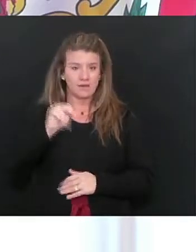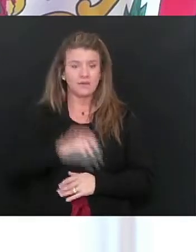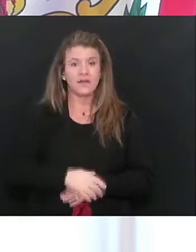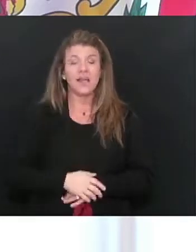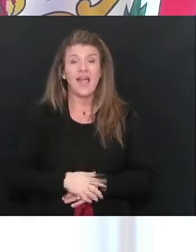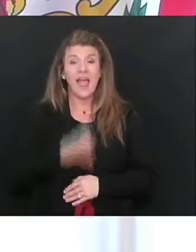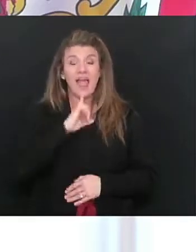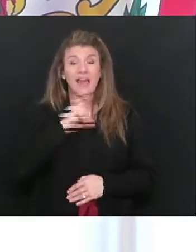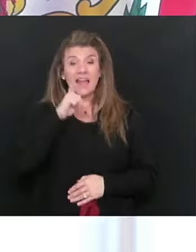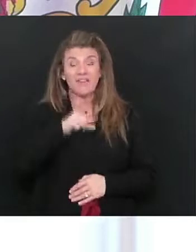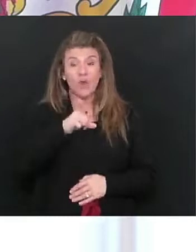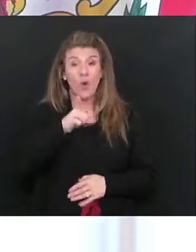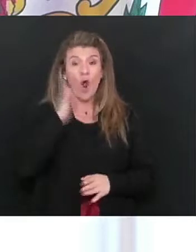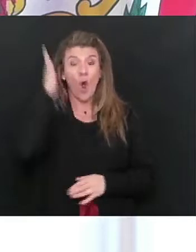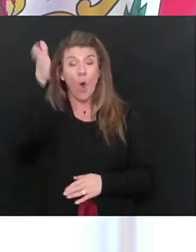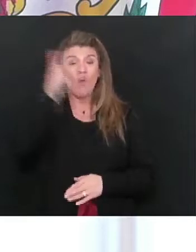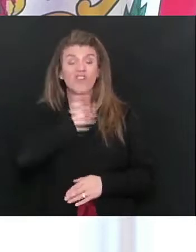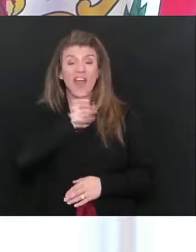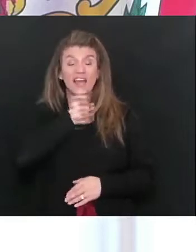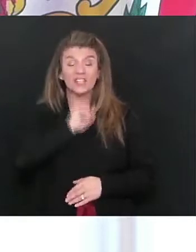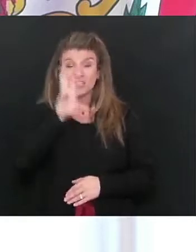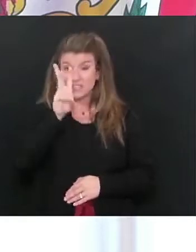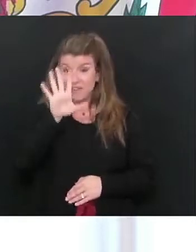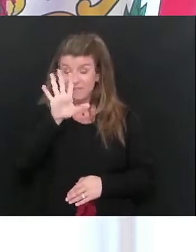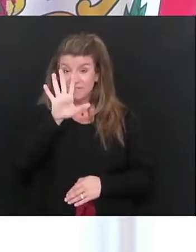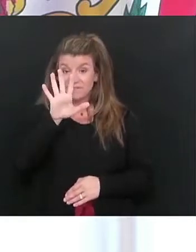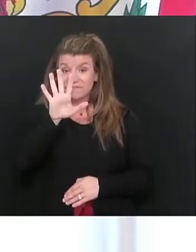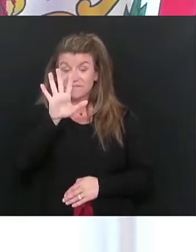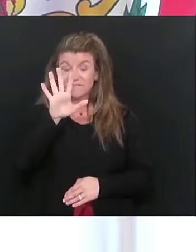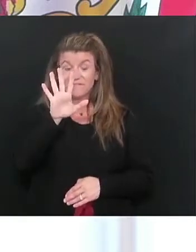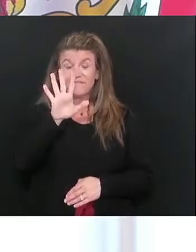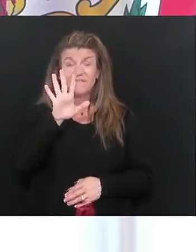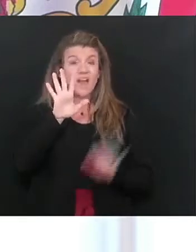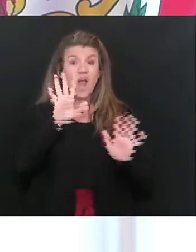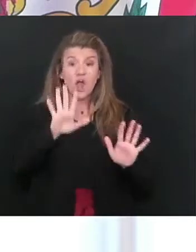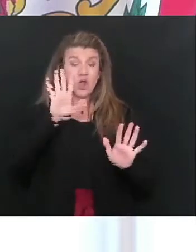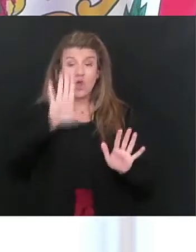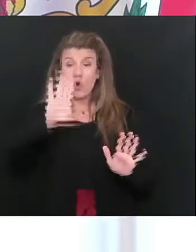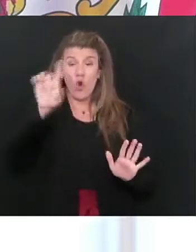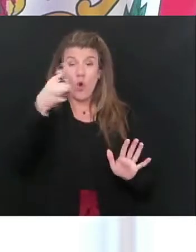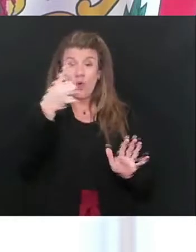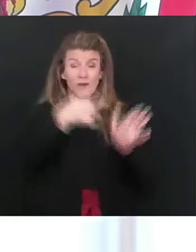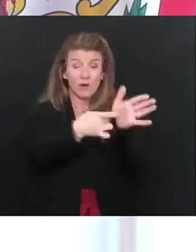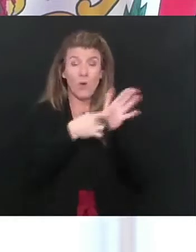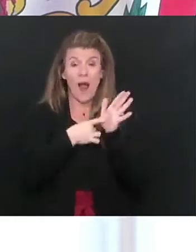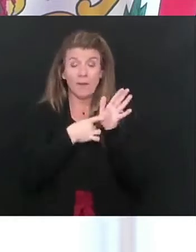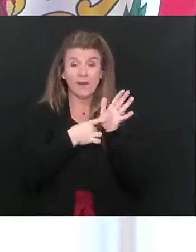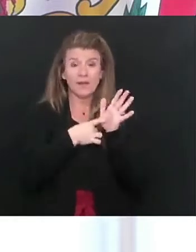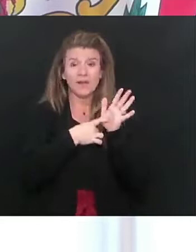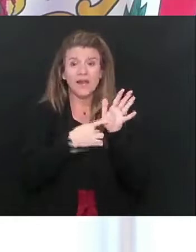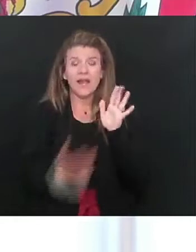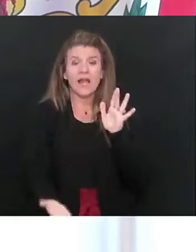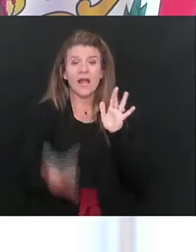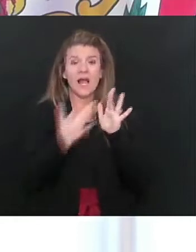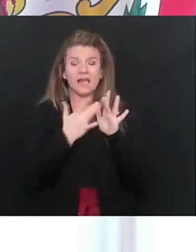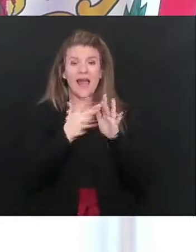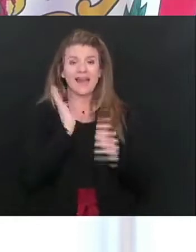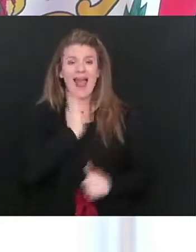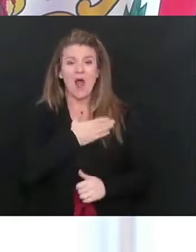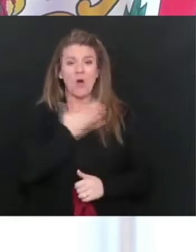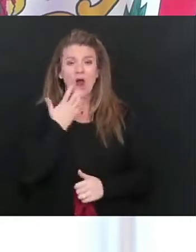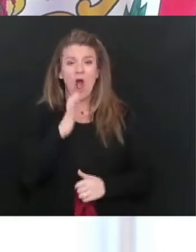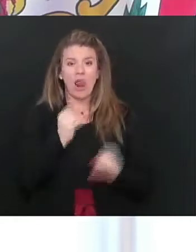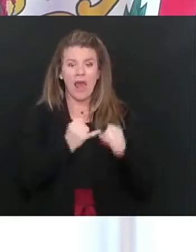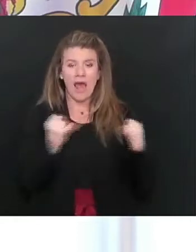if you're over the age of 65, all you've got to do is contact our hotline, and